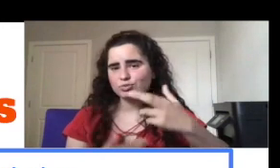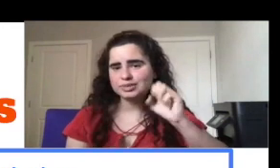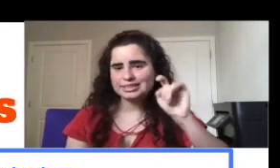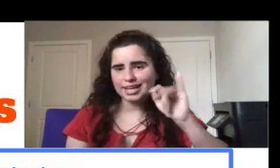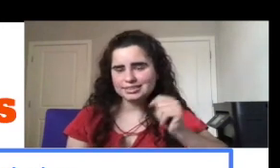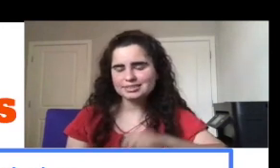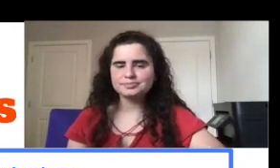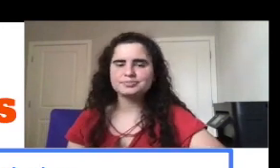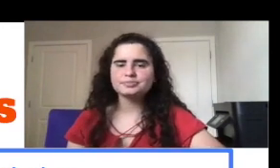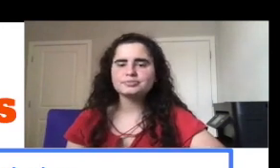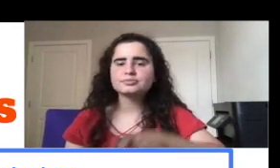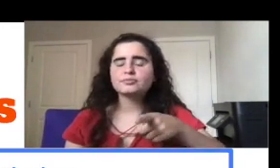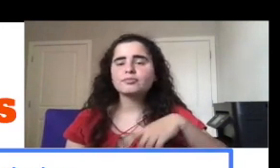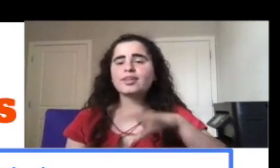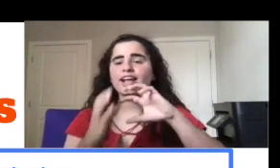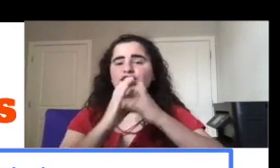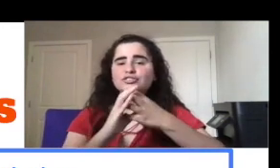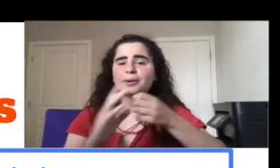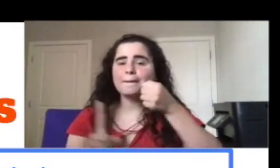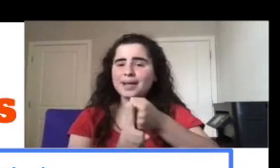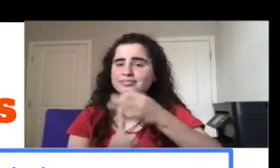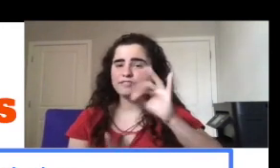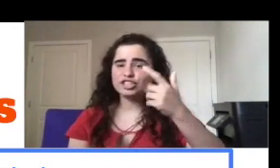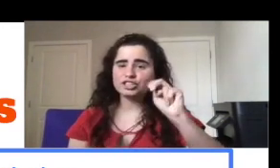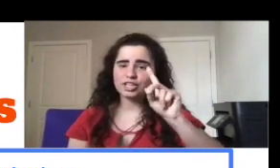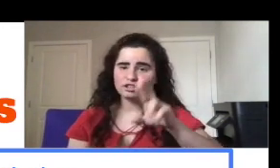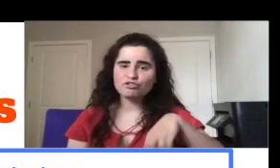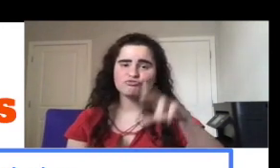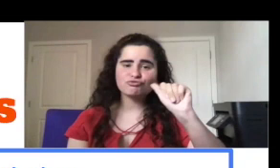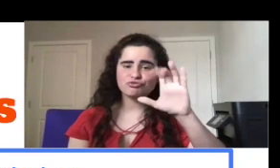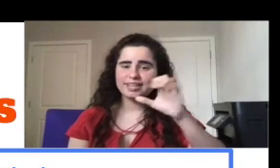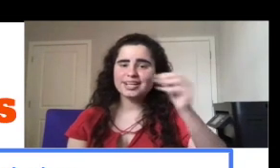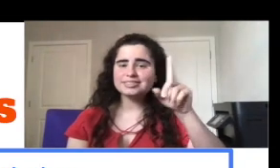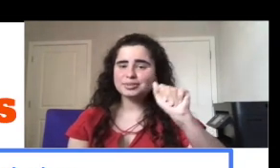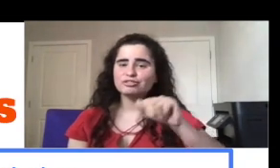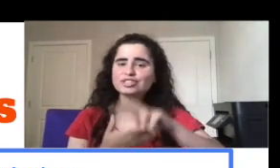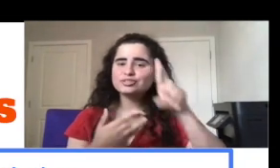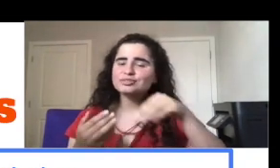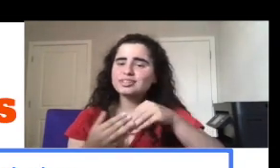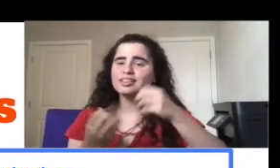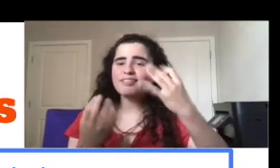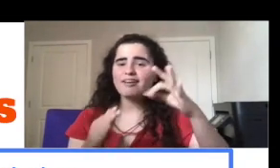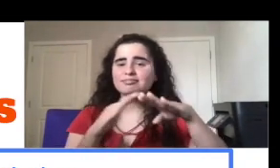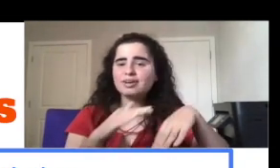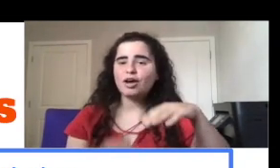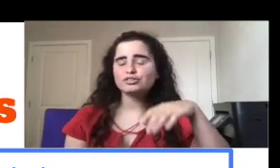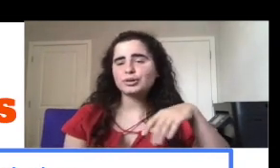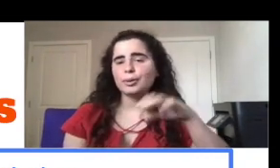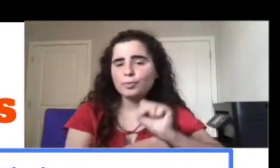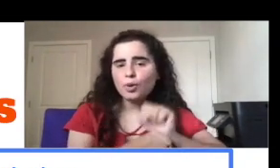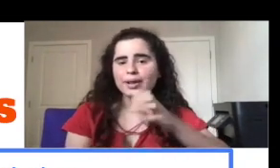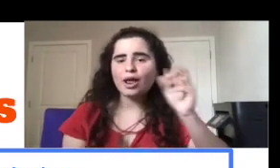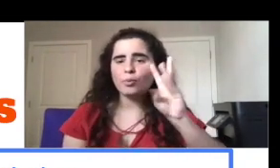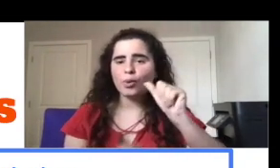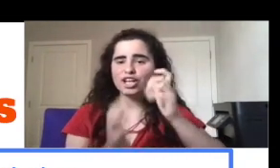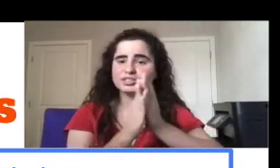Also, many of them have experienced bullying and discrimination in the classroom. And the intersectional impact of gender, race, and